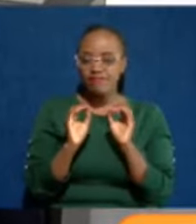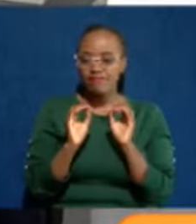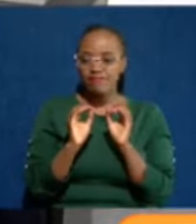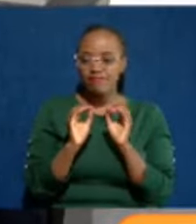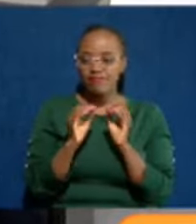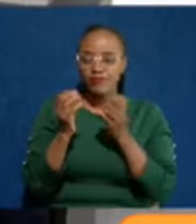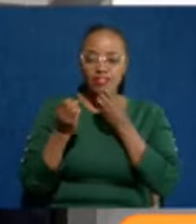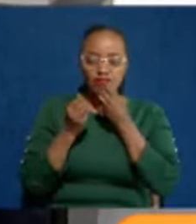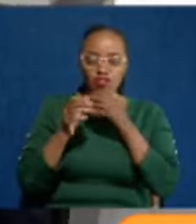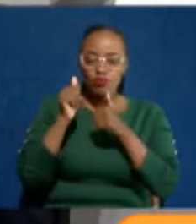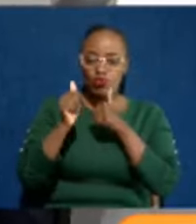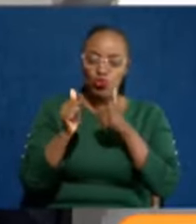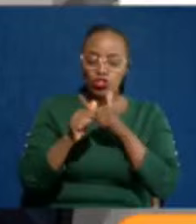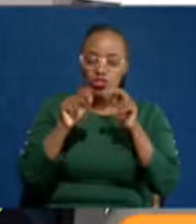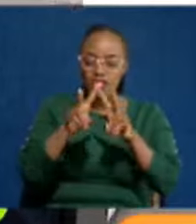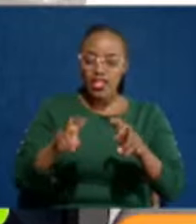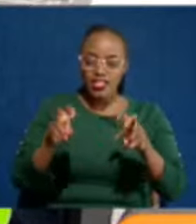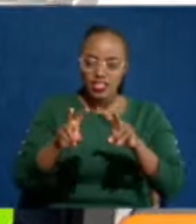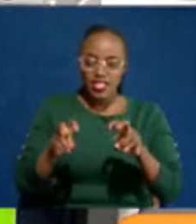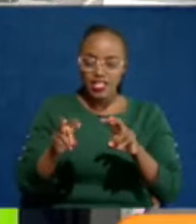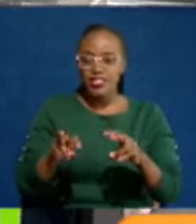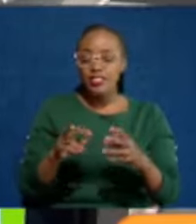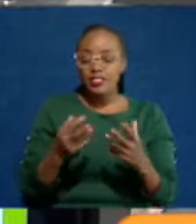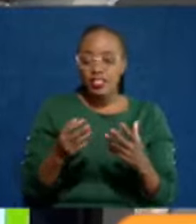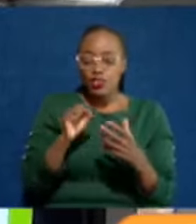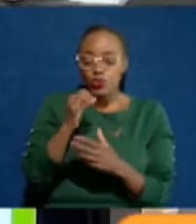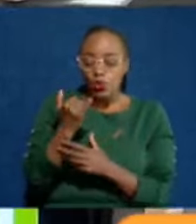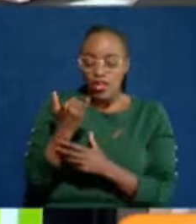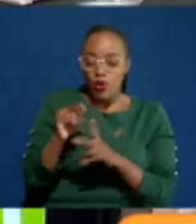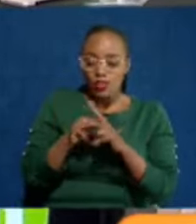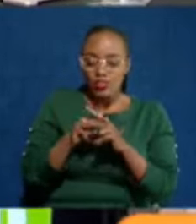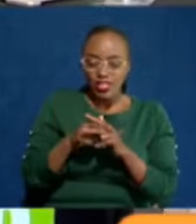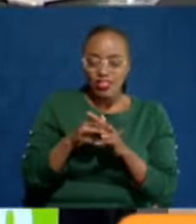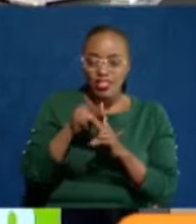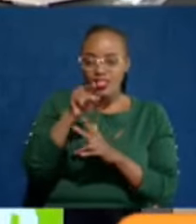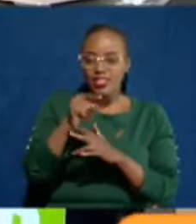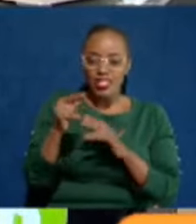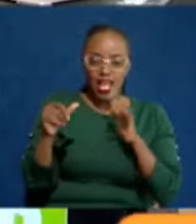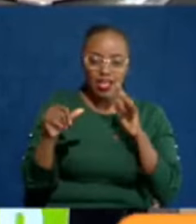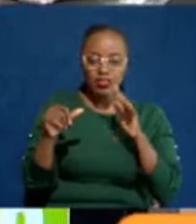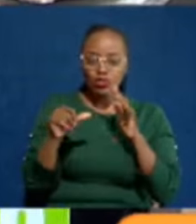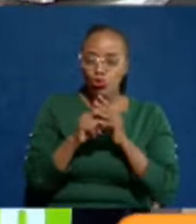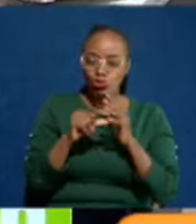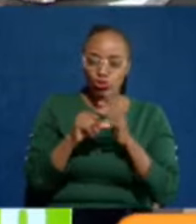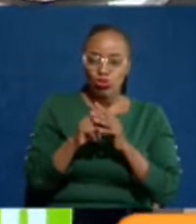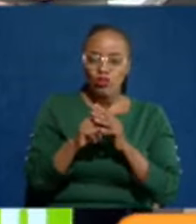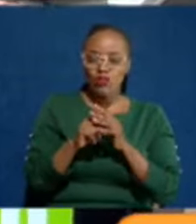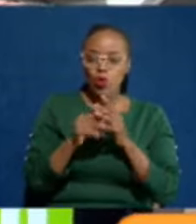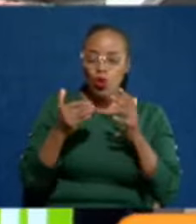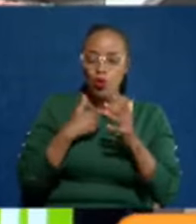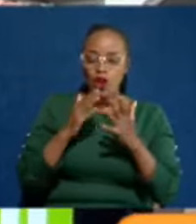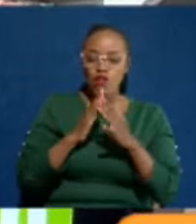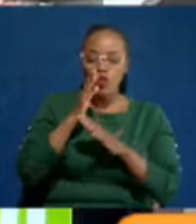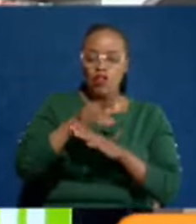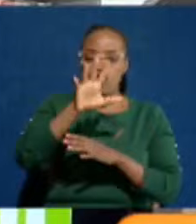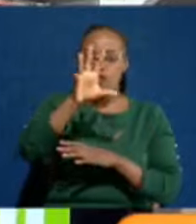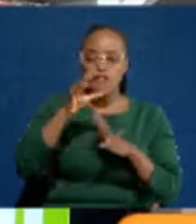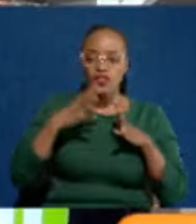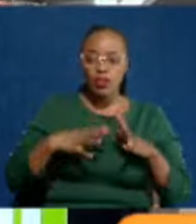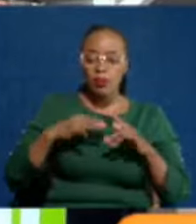to the information that they're looking for. So begins the ugly chapter, where we'll have more than 50 people